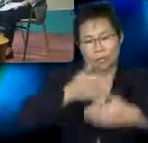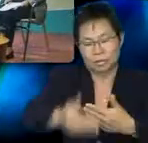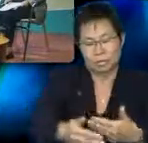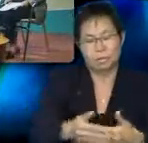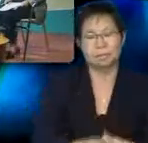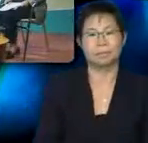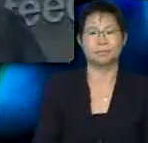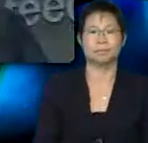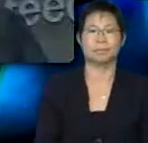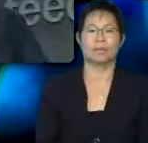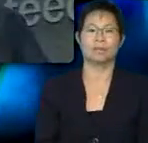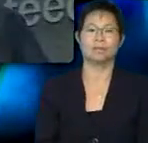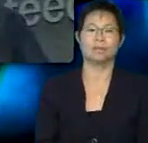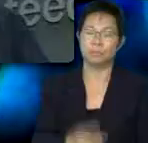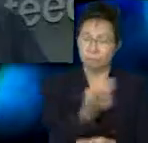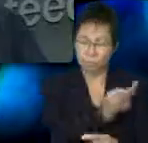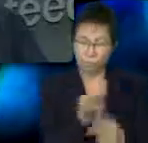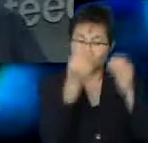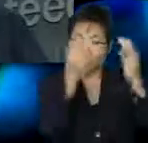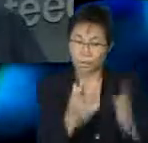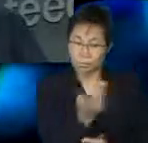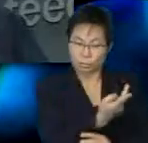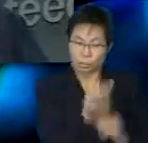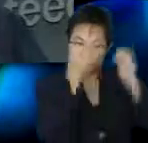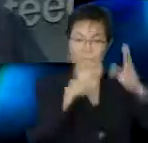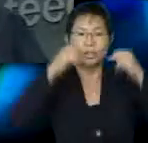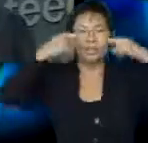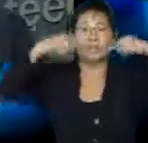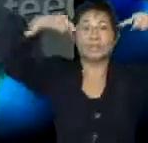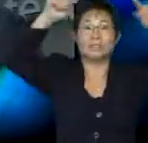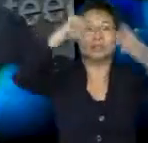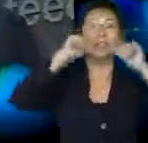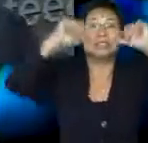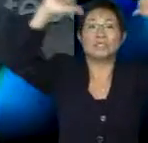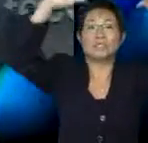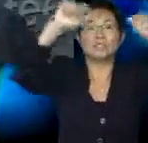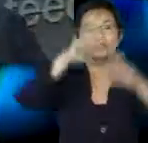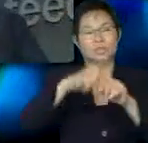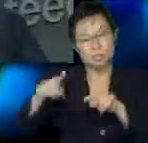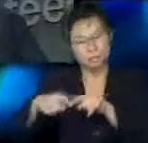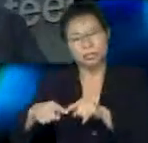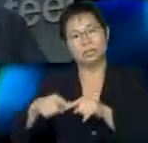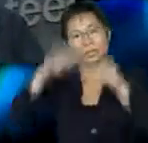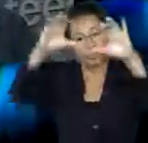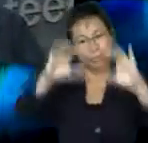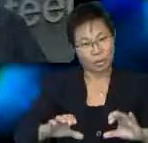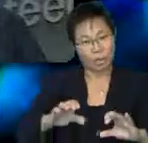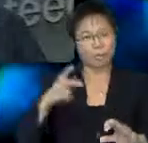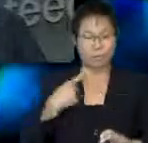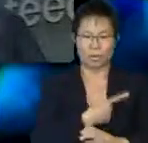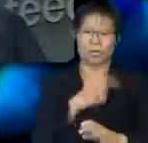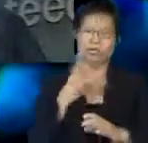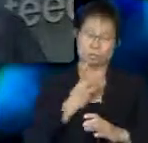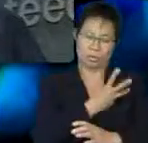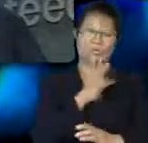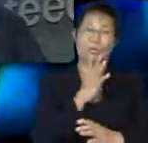processes. Both the teachers achieved this through various means, and what we talked about